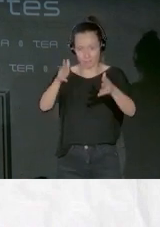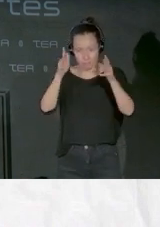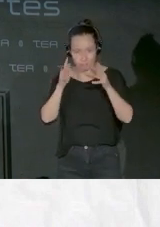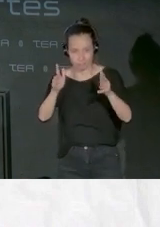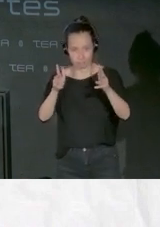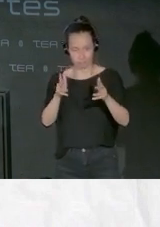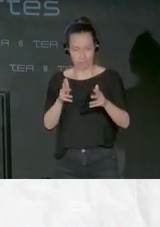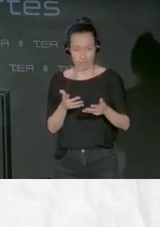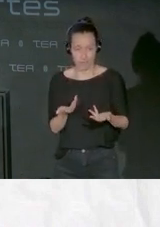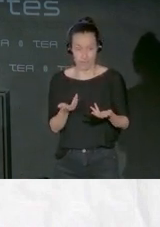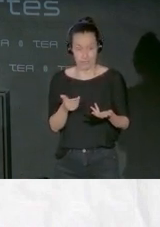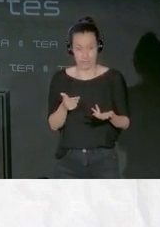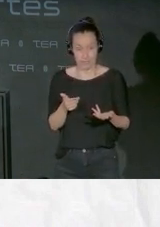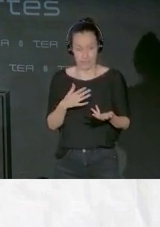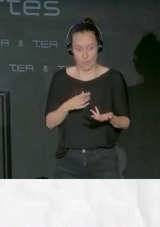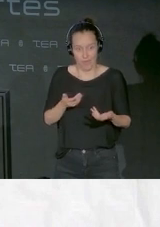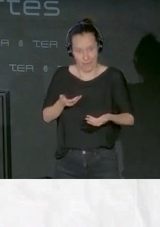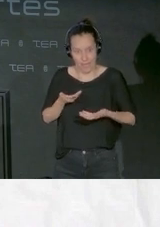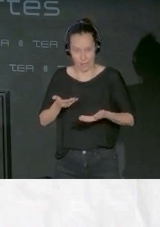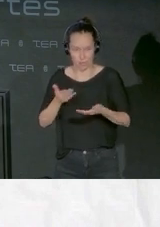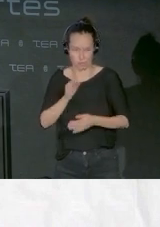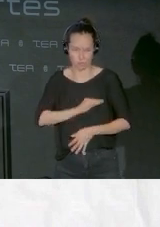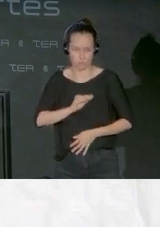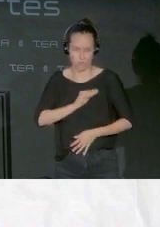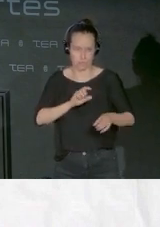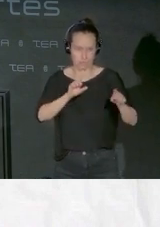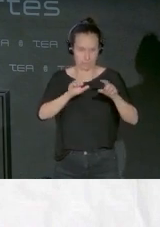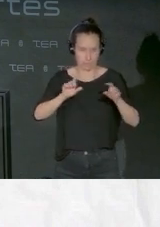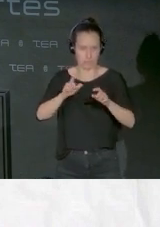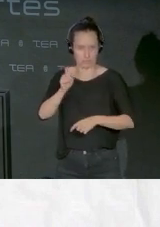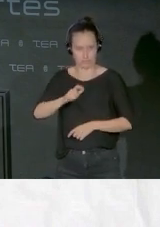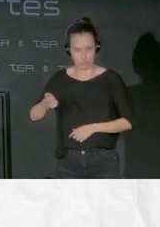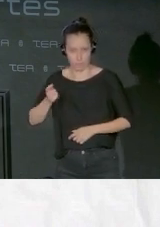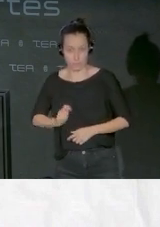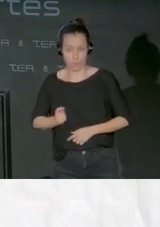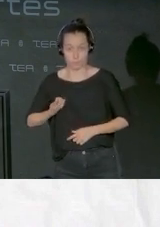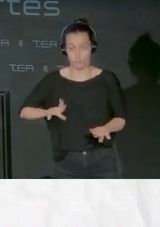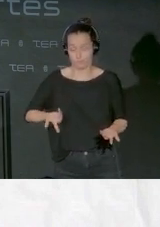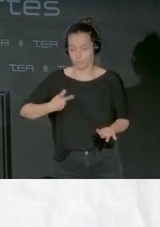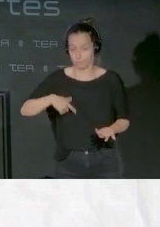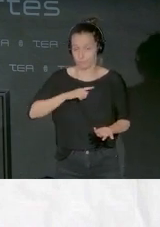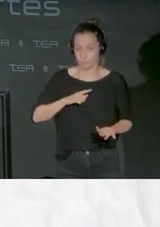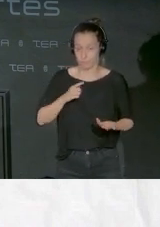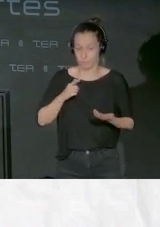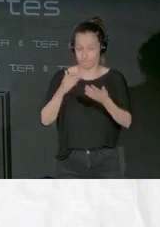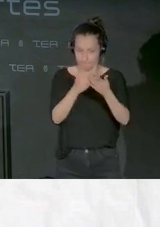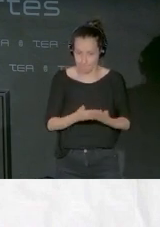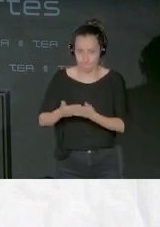also looking at existing, let's say, initiatives like the European